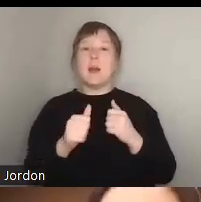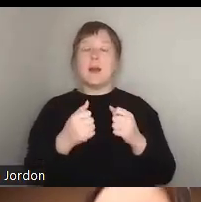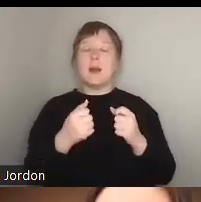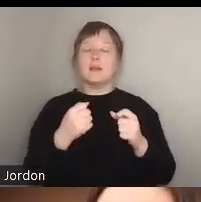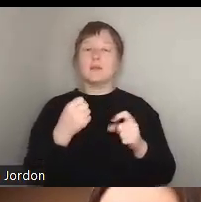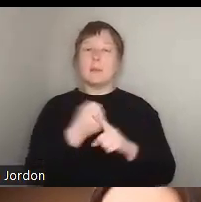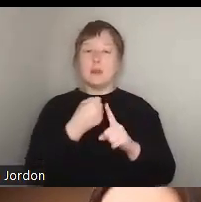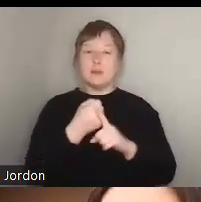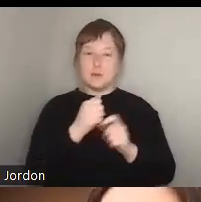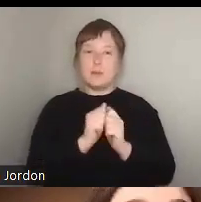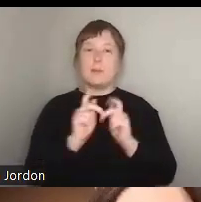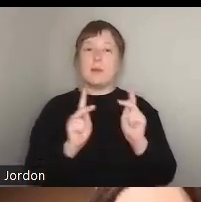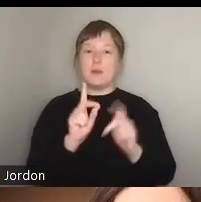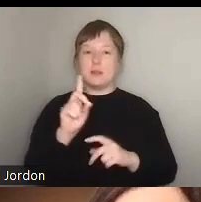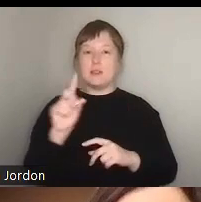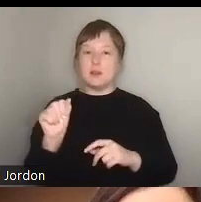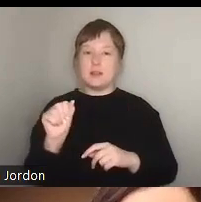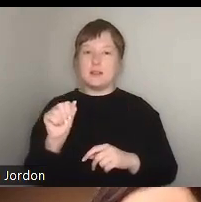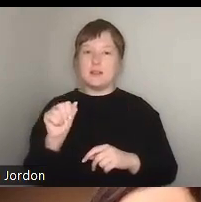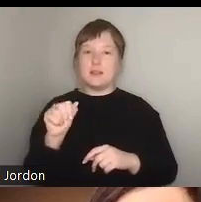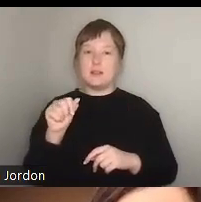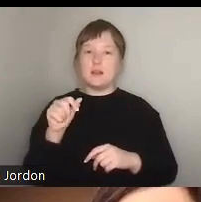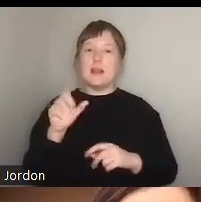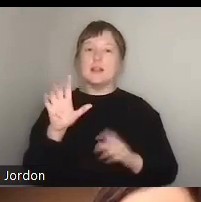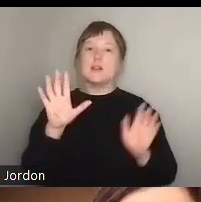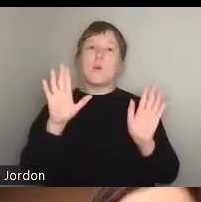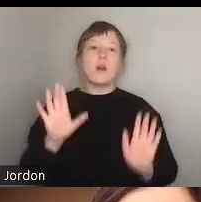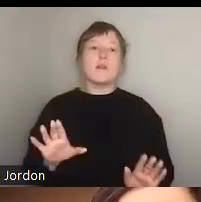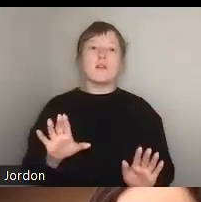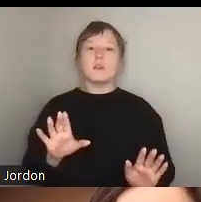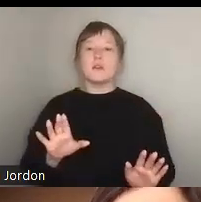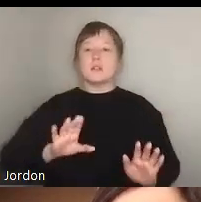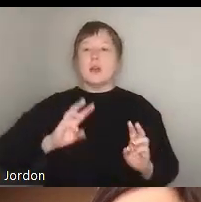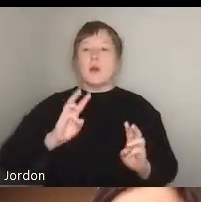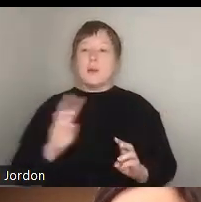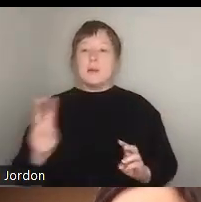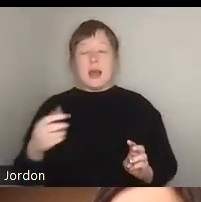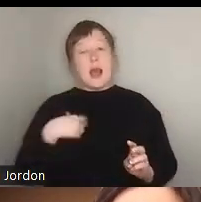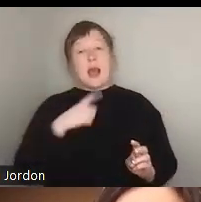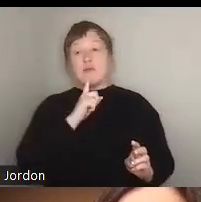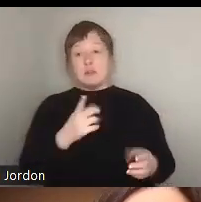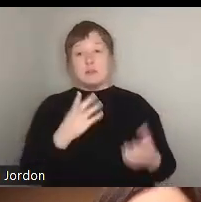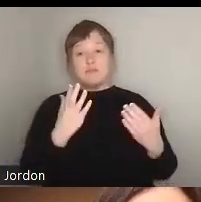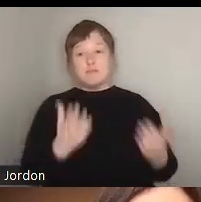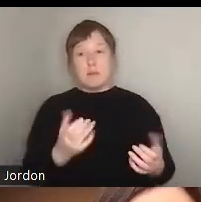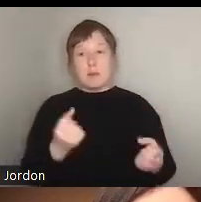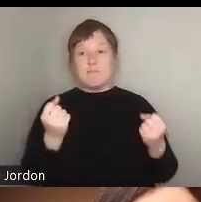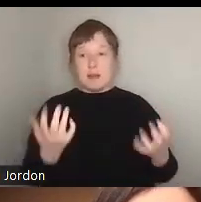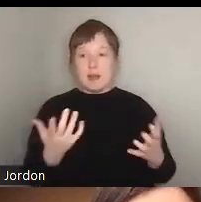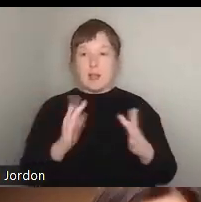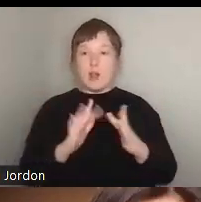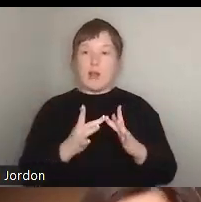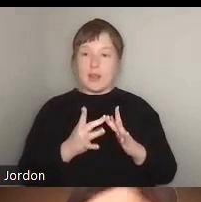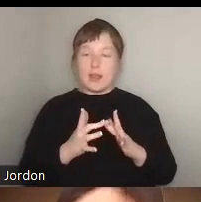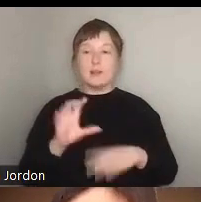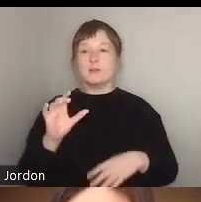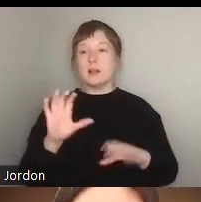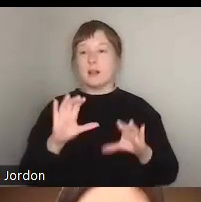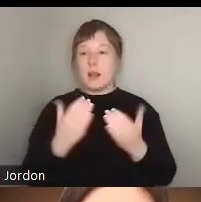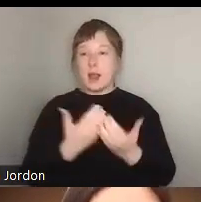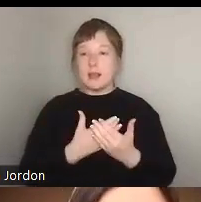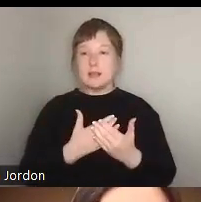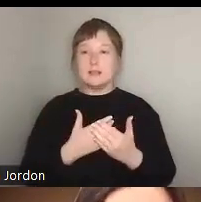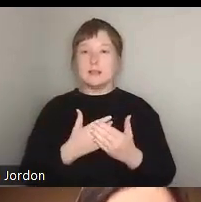endabusefpeoplewithdisabilities.org. It's a wonderful website. I very much recommend it. They have lots of webinars. They have online courses. They